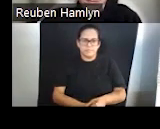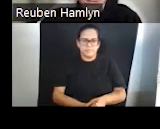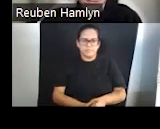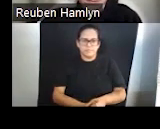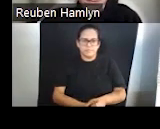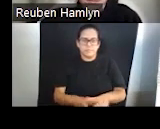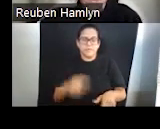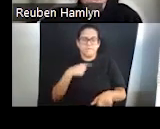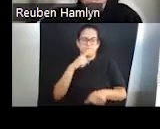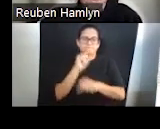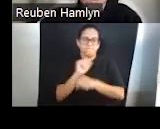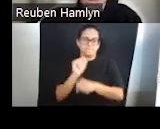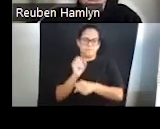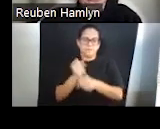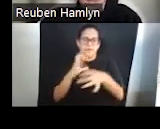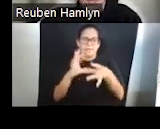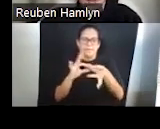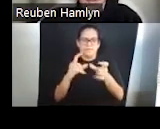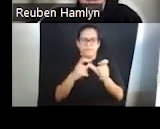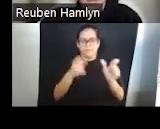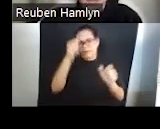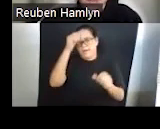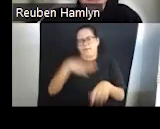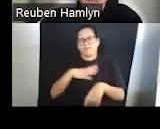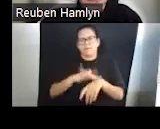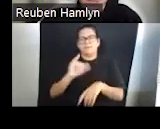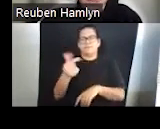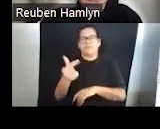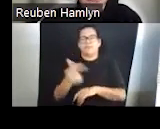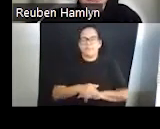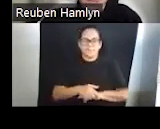I had actually been getting messages from guys on Instagram.